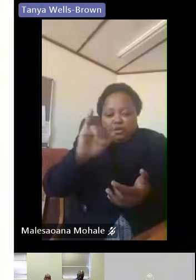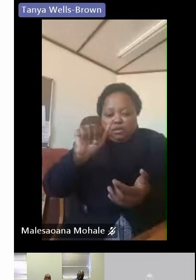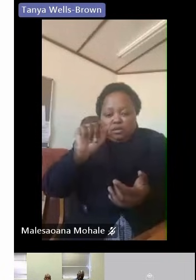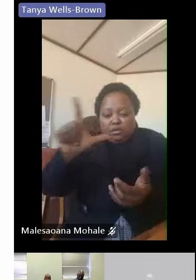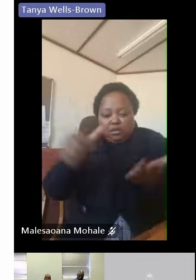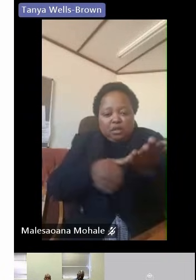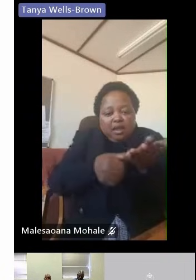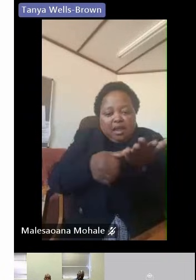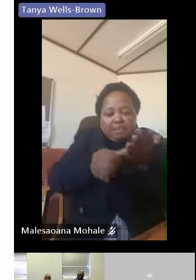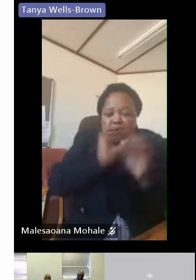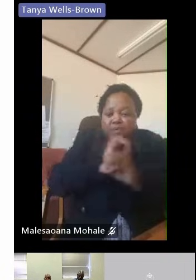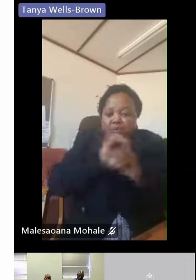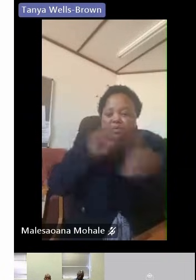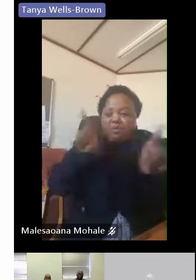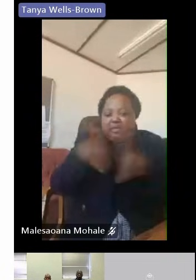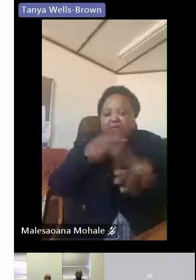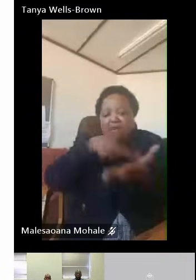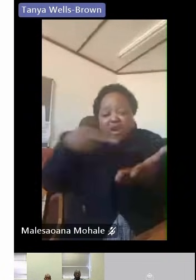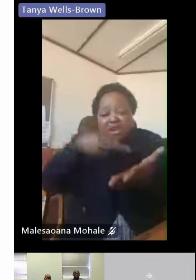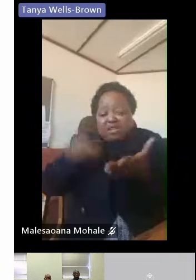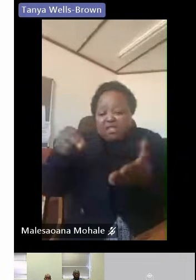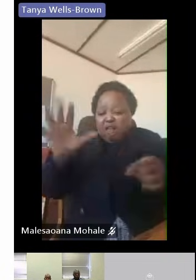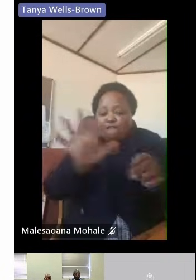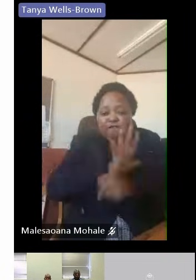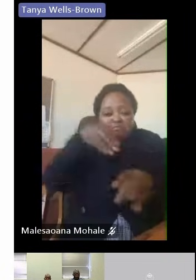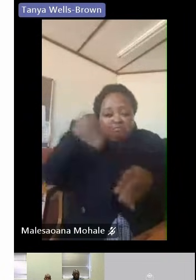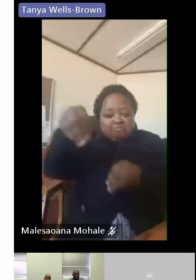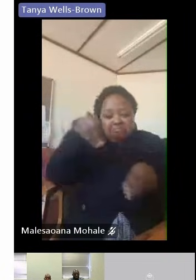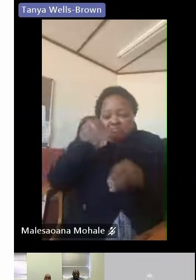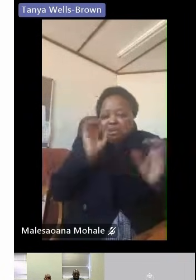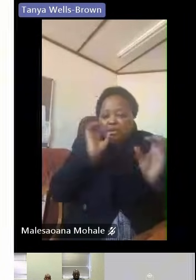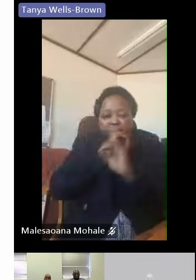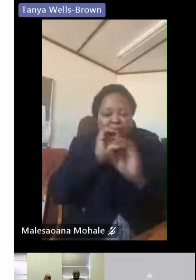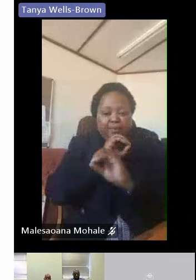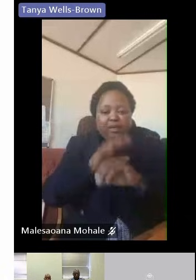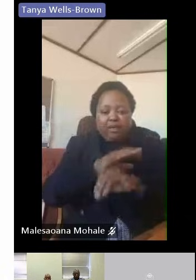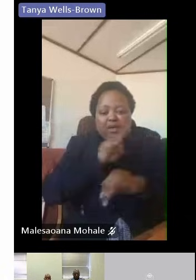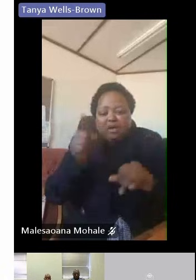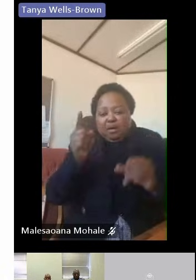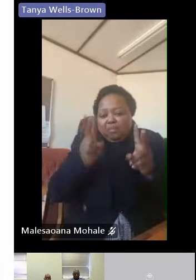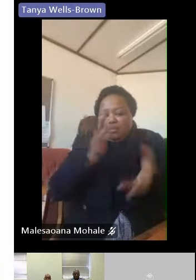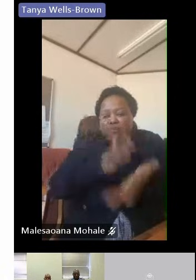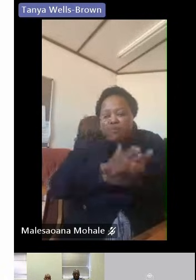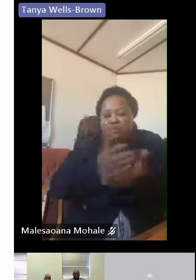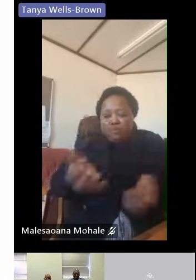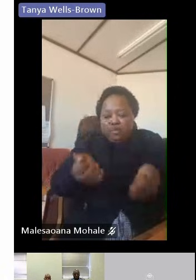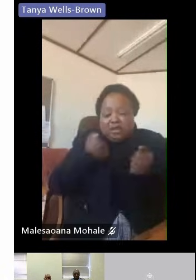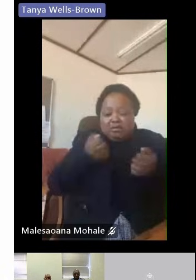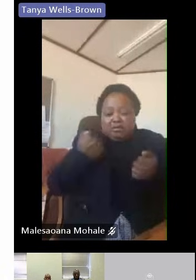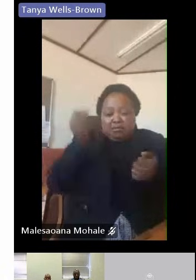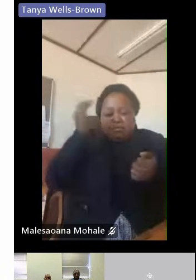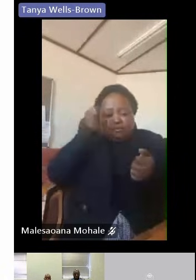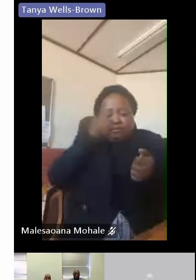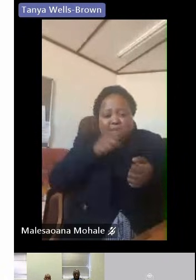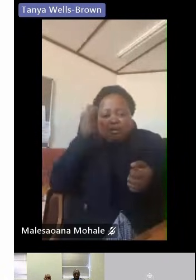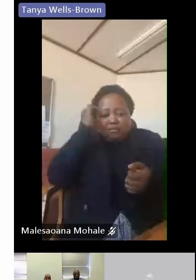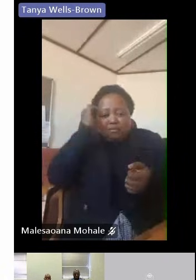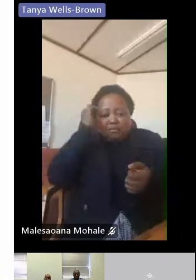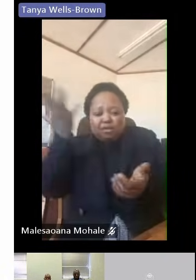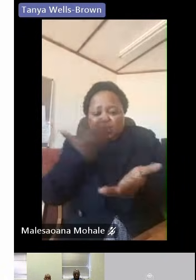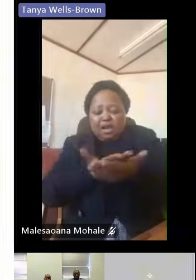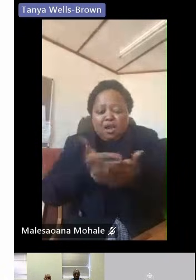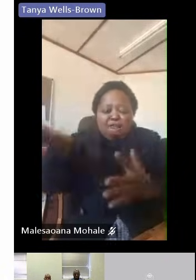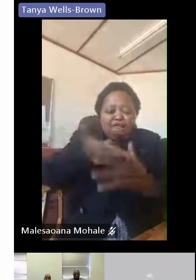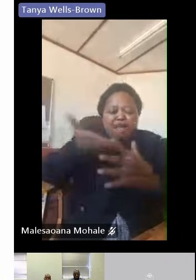and once a case had been done, people would not really know where things were filed. And when they needed to, for example,